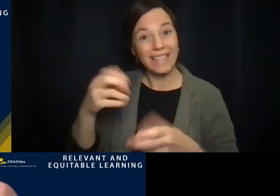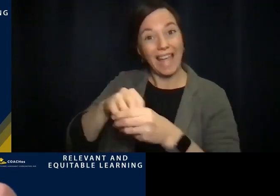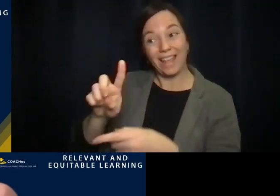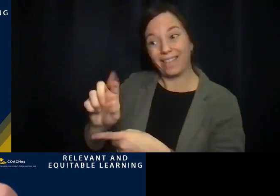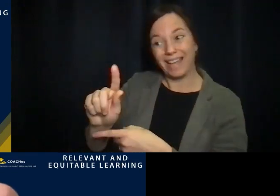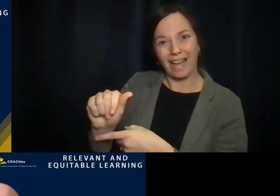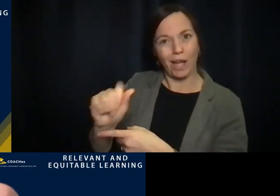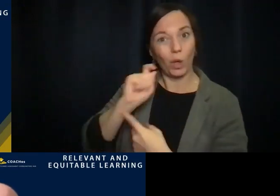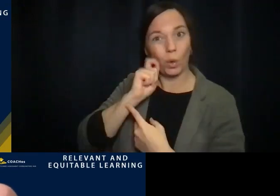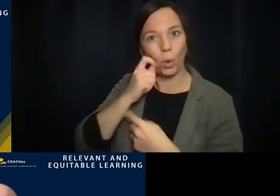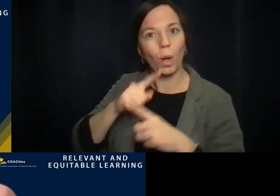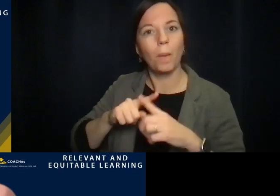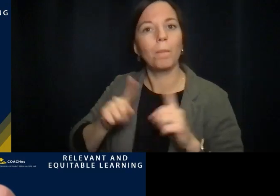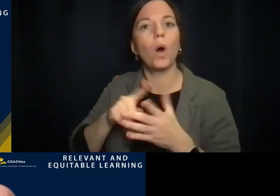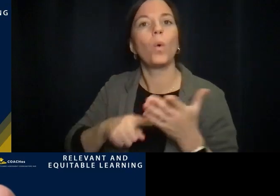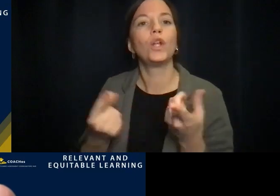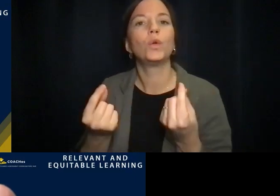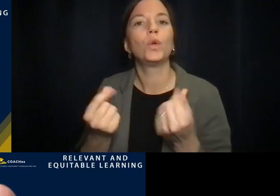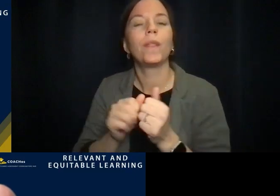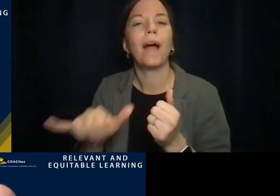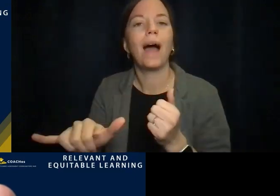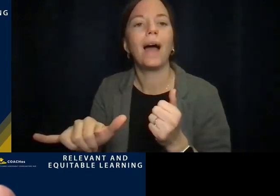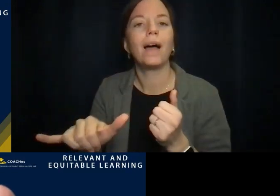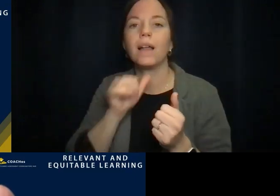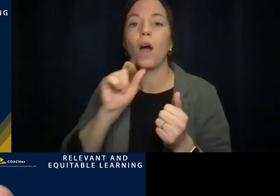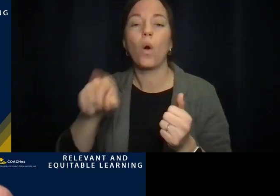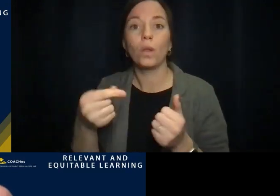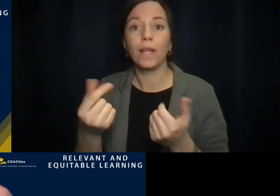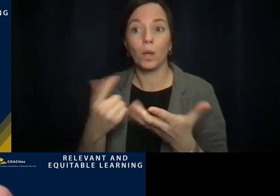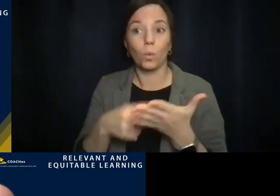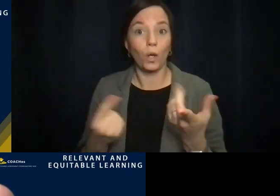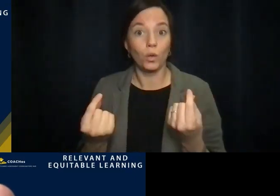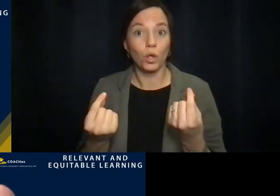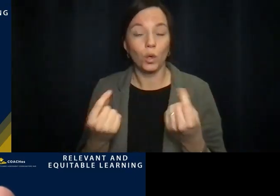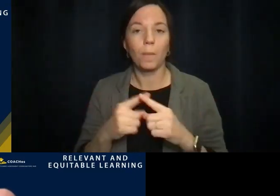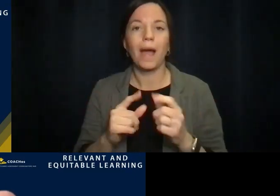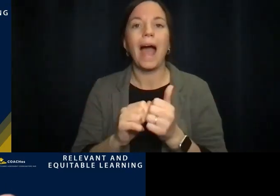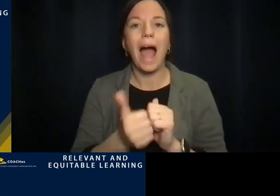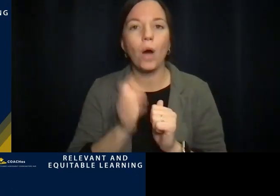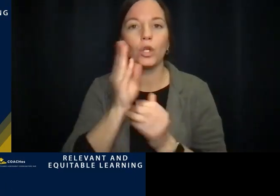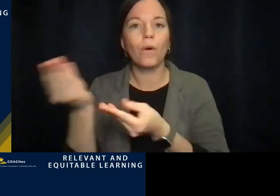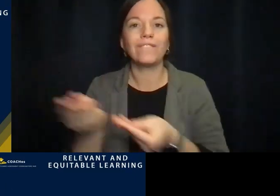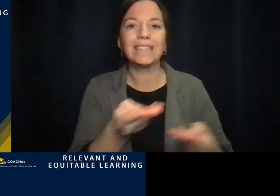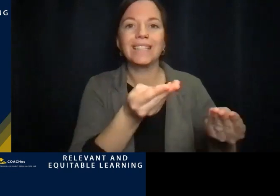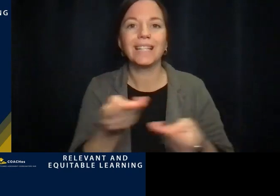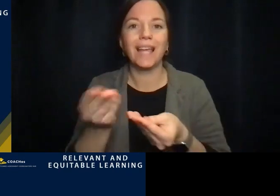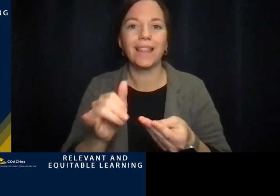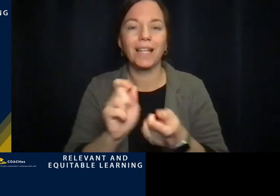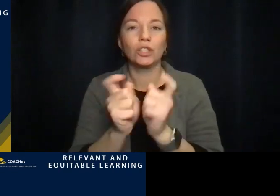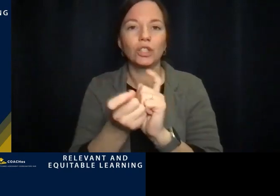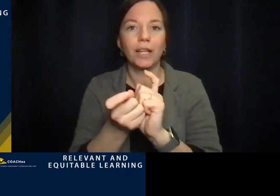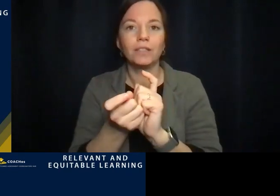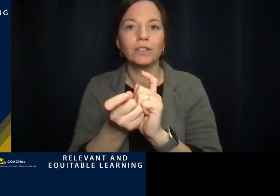what are you going to do? And I think it's not even about what are you going to do, is how are you going to facilitate that change? And I think